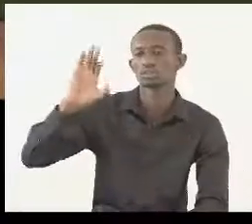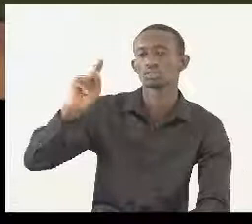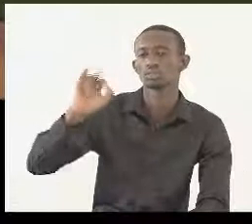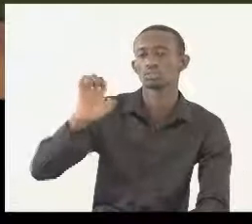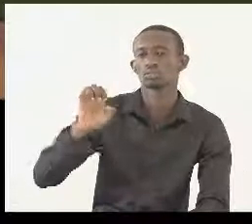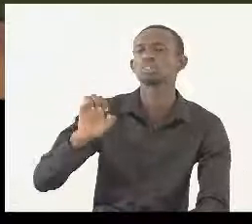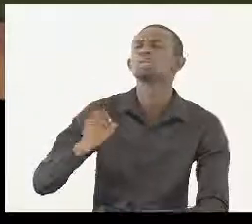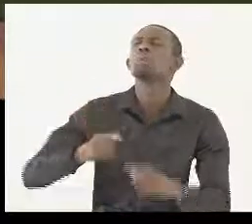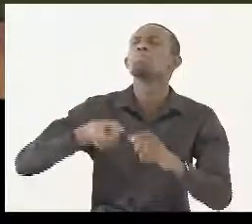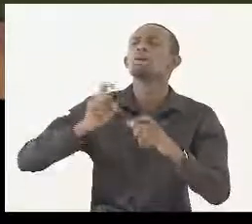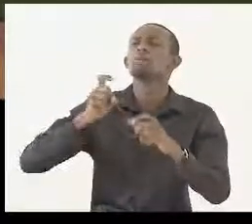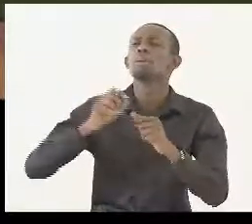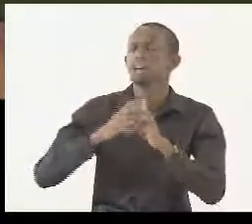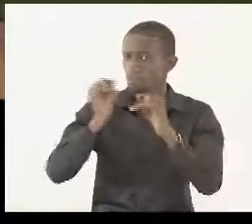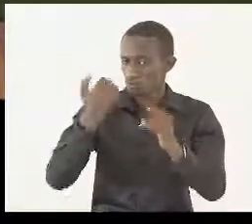we move down the group?